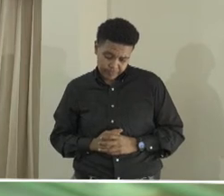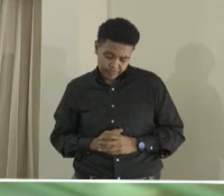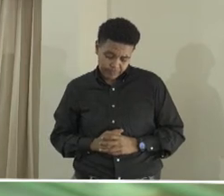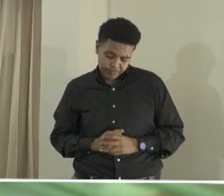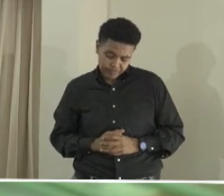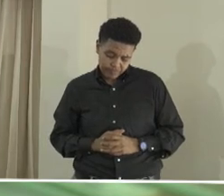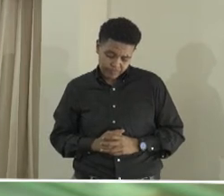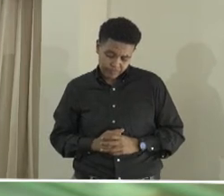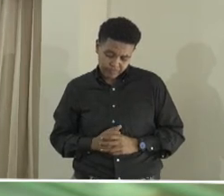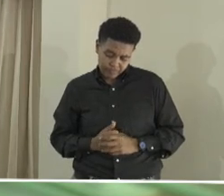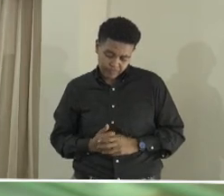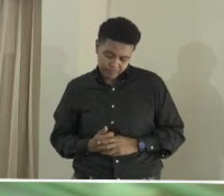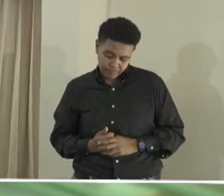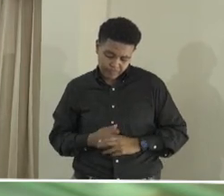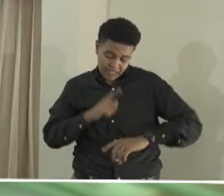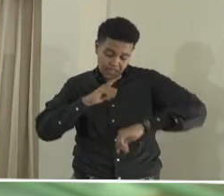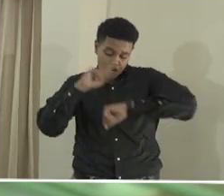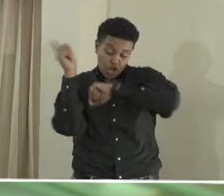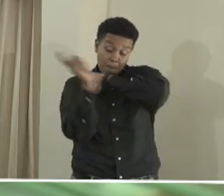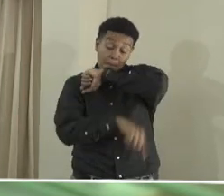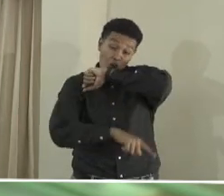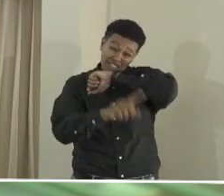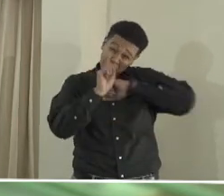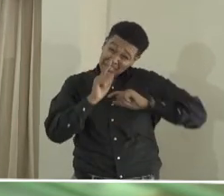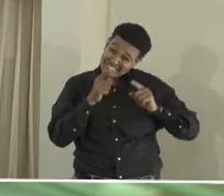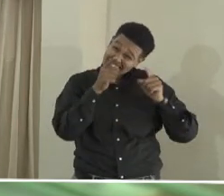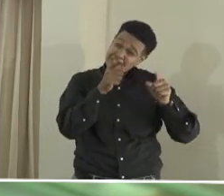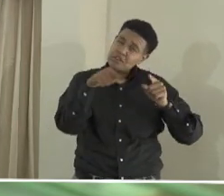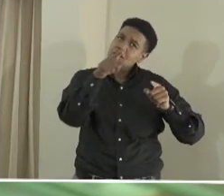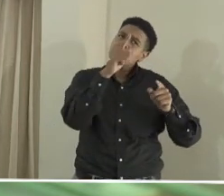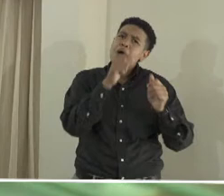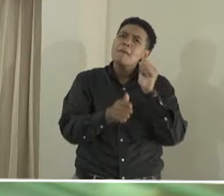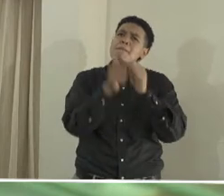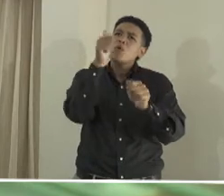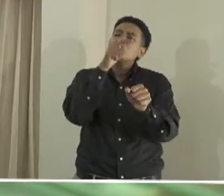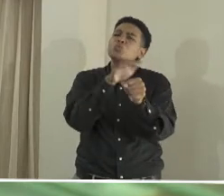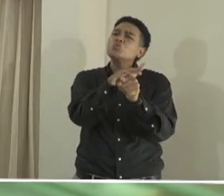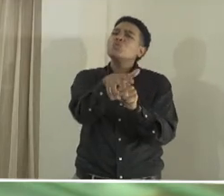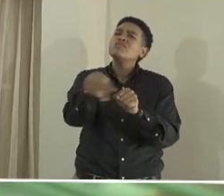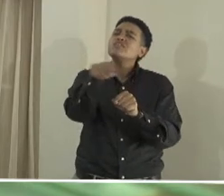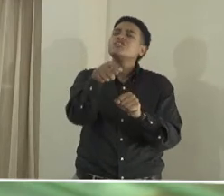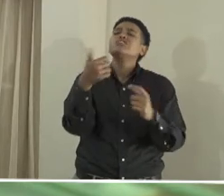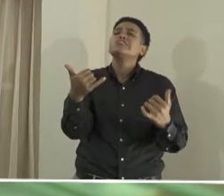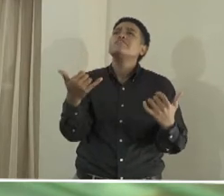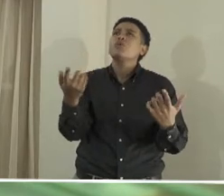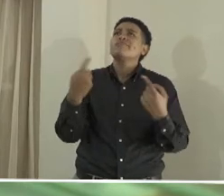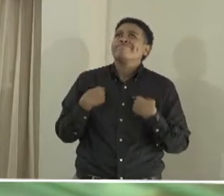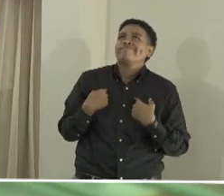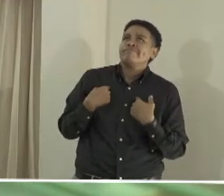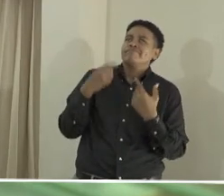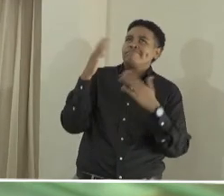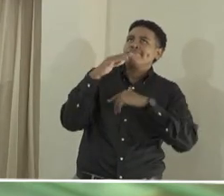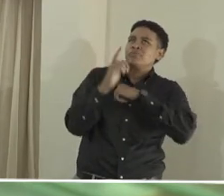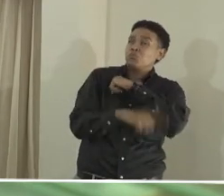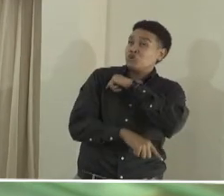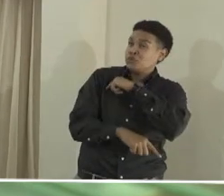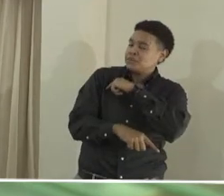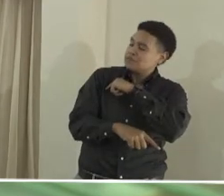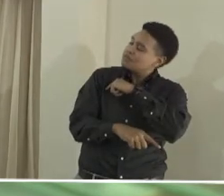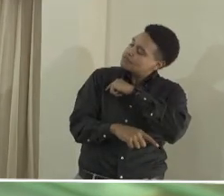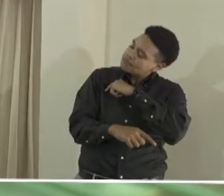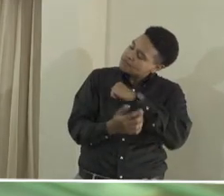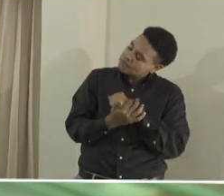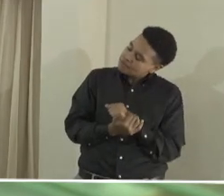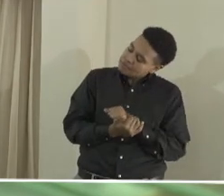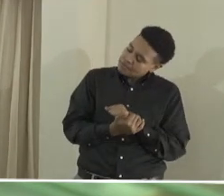him by the majority is sufficient. Now, instead, you ought